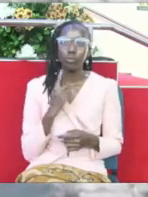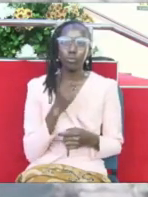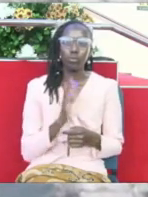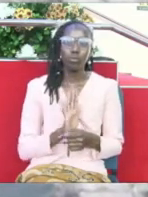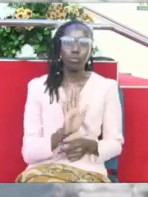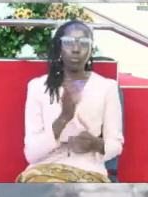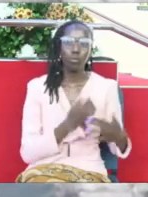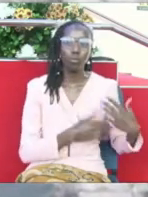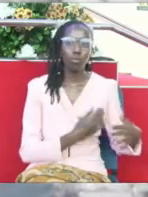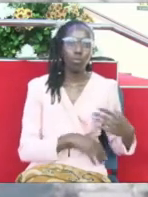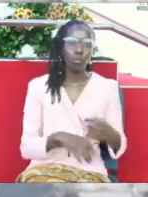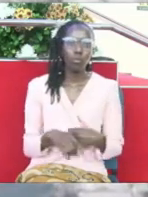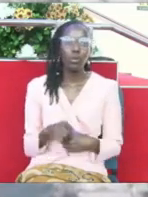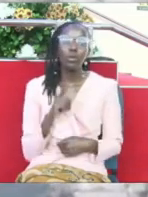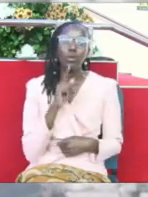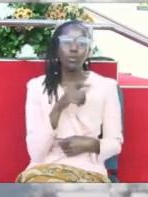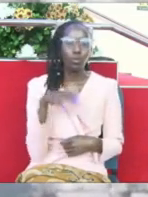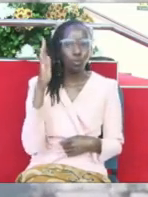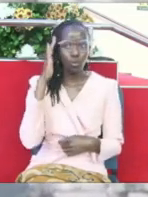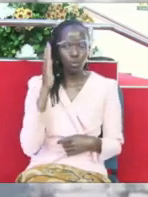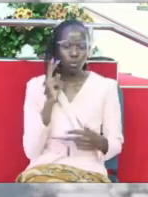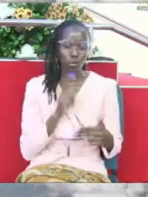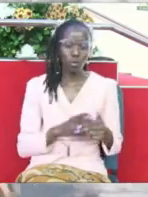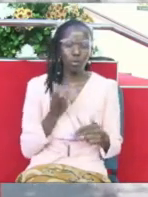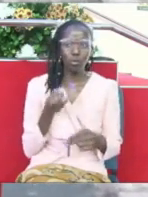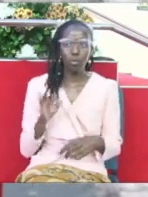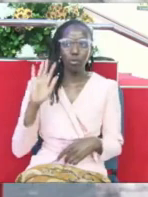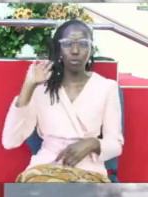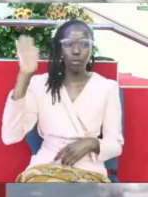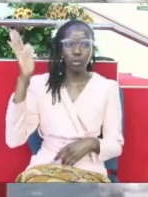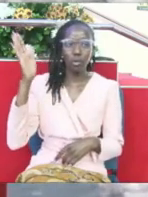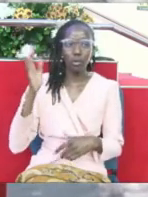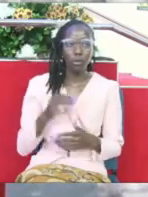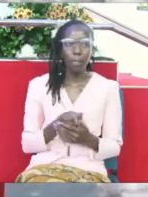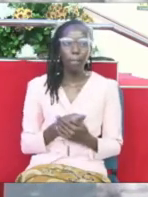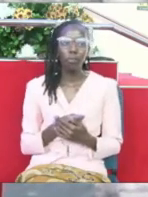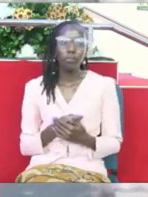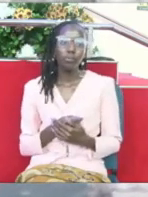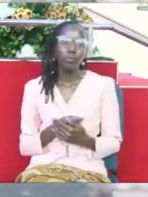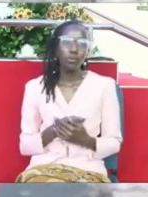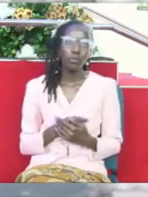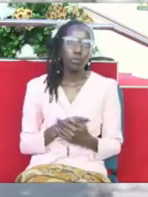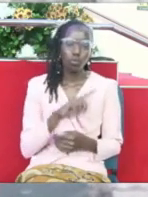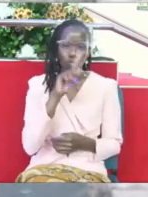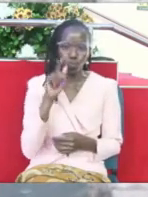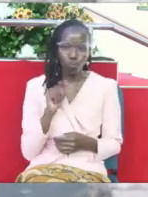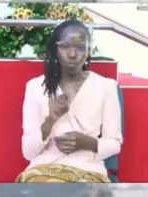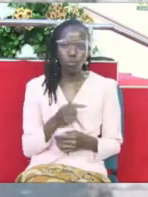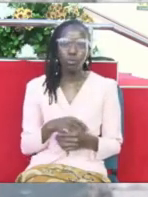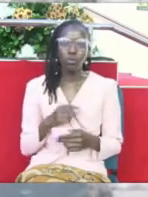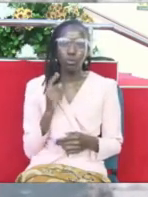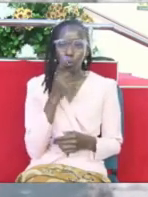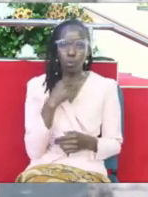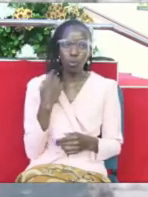your God? Ulize jirani yako Mungu wako. Come on, ask, what's the name of your God? Je, Mungu wako waitwaje? Praise the name of